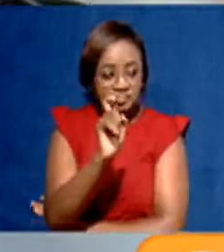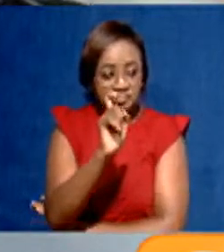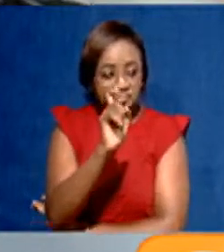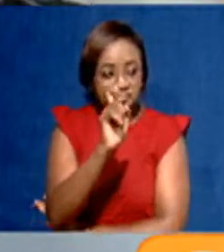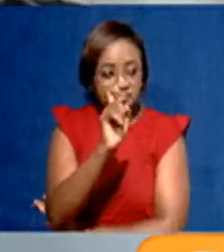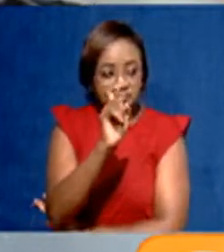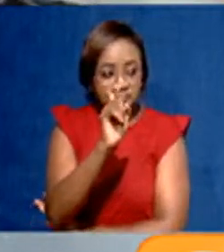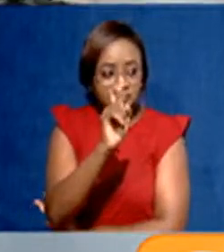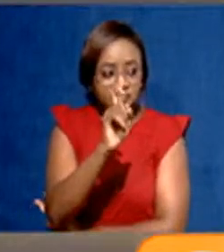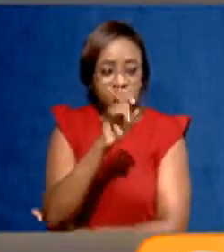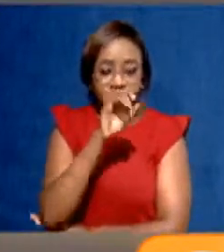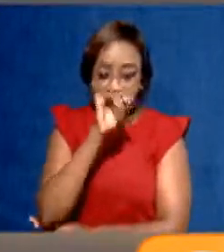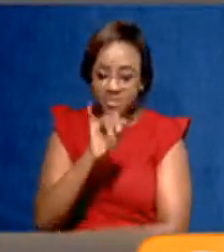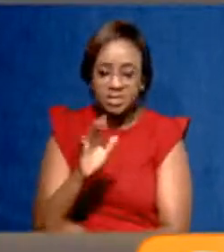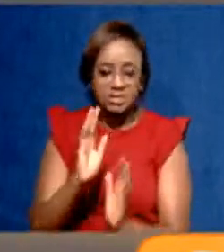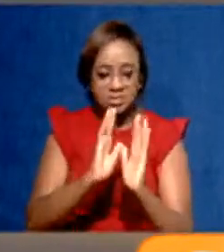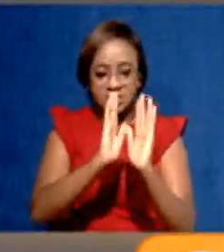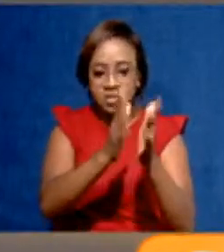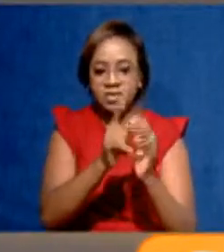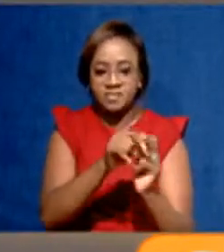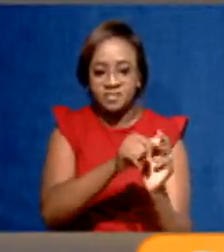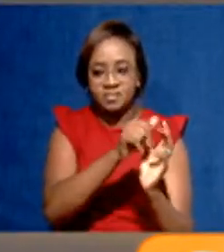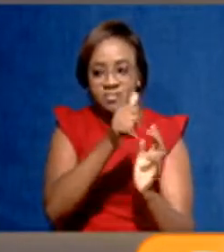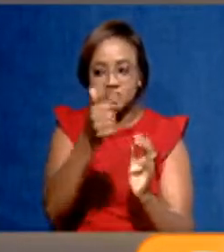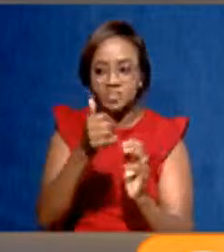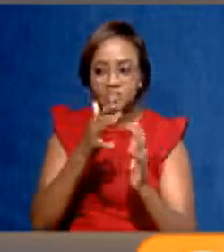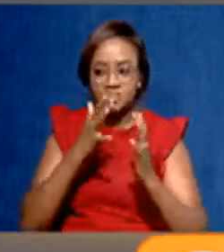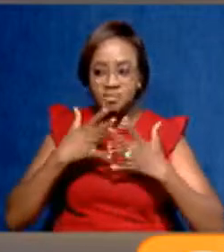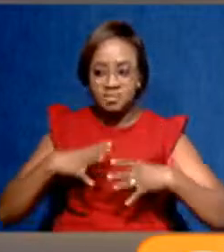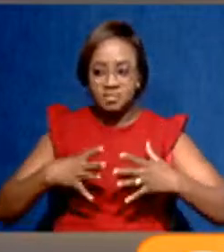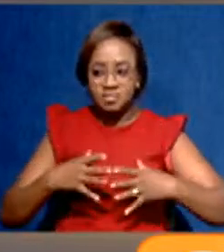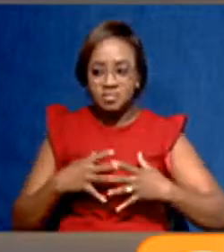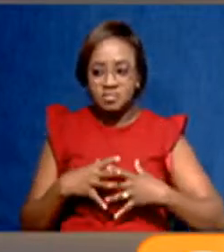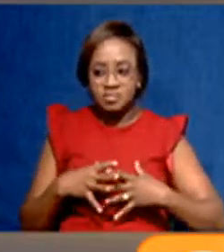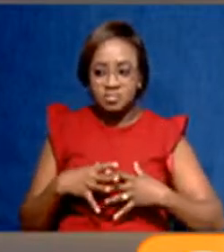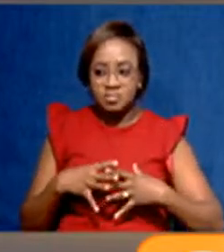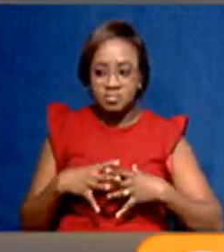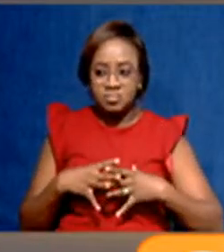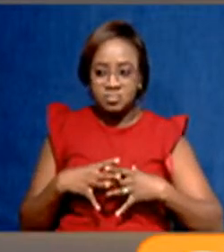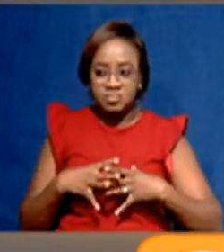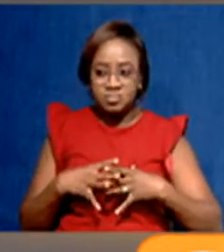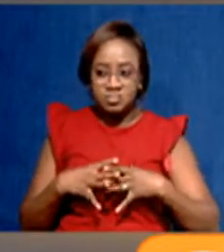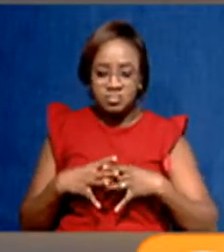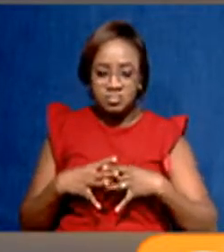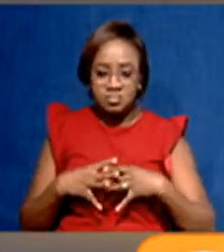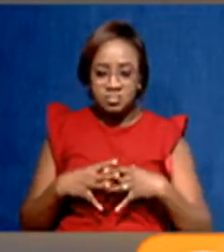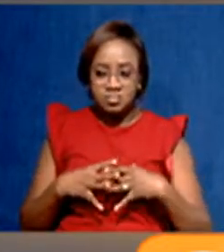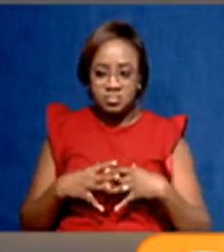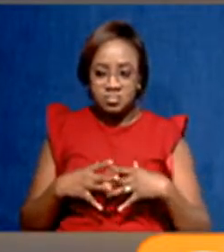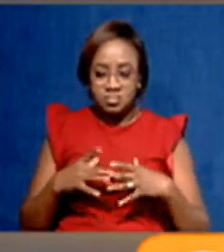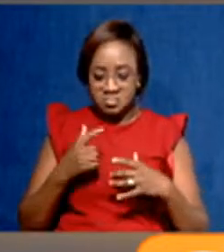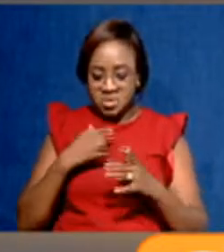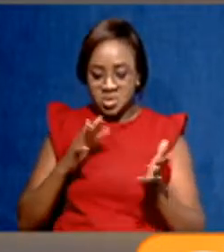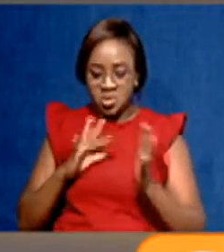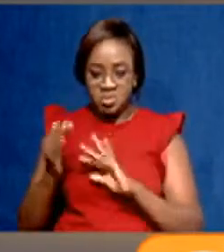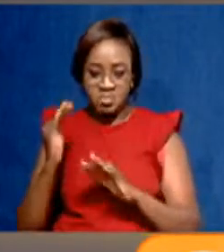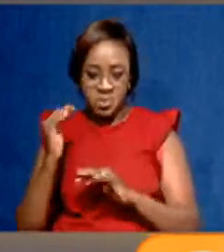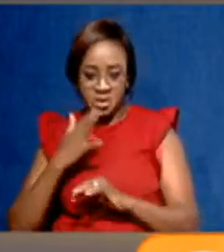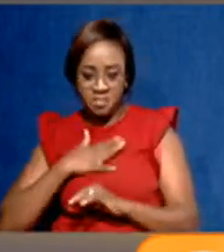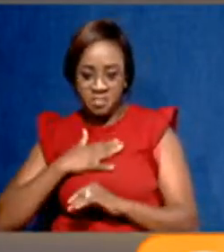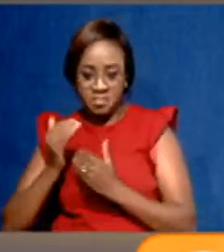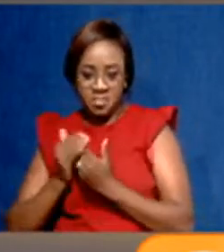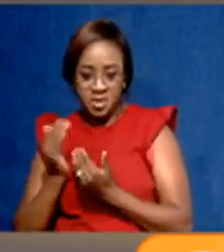Again, that is best left to other stakeholders to comment. I do not want to compare Kang'ata care and the